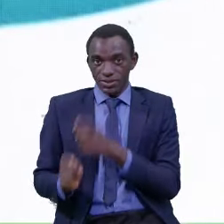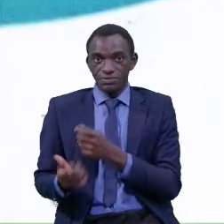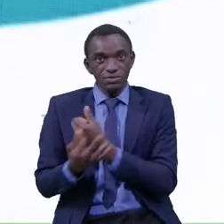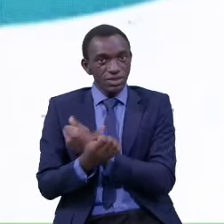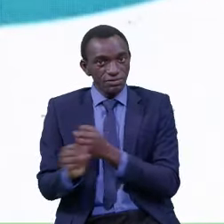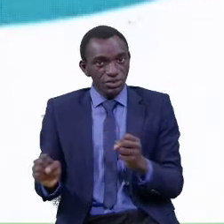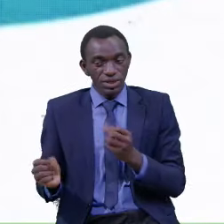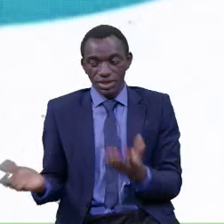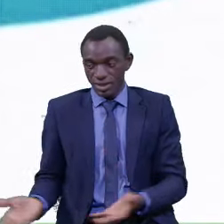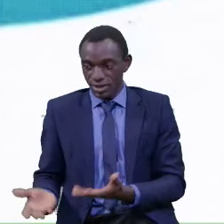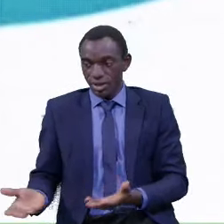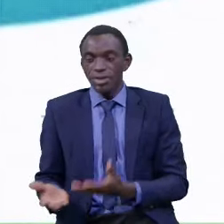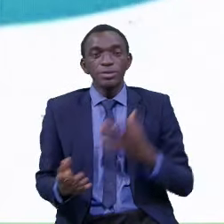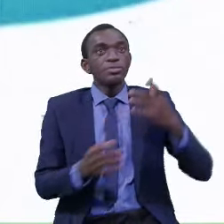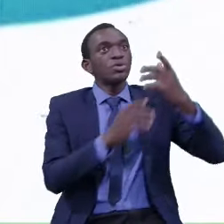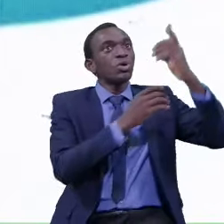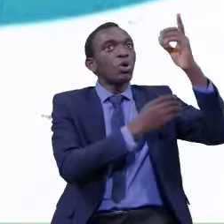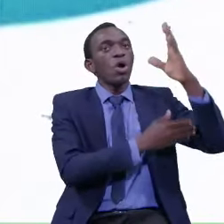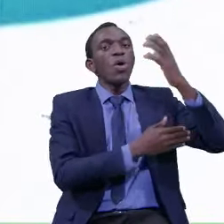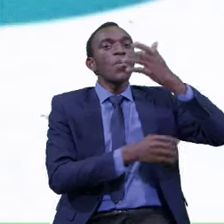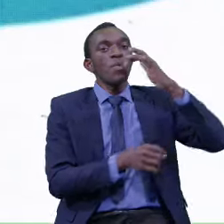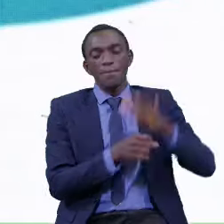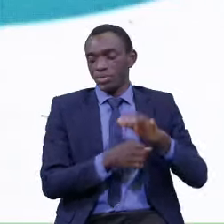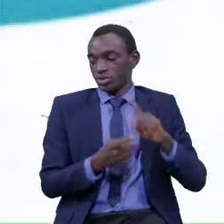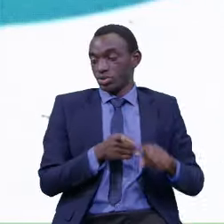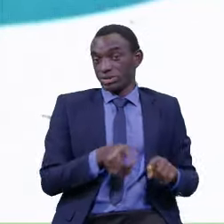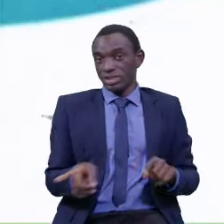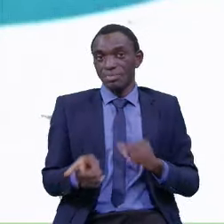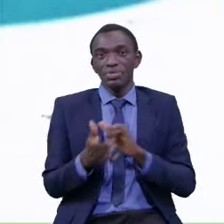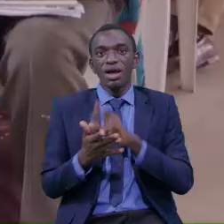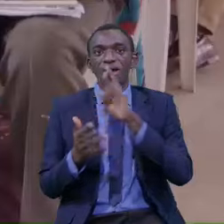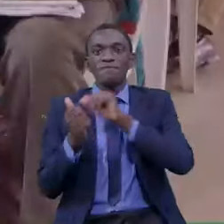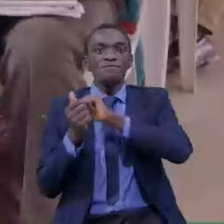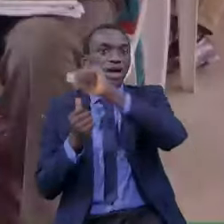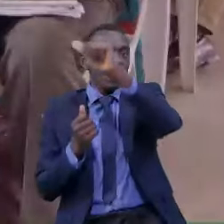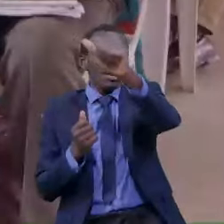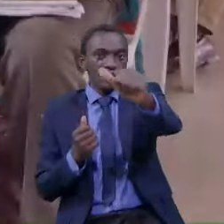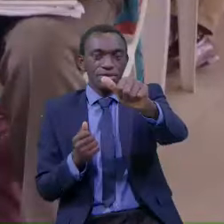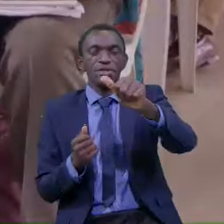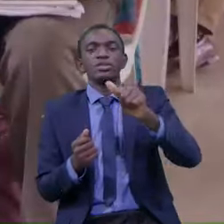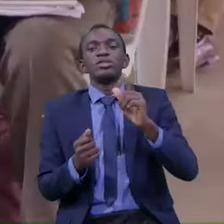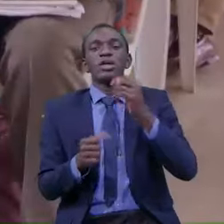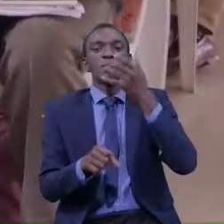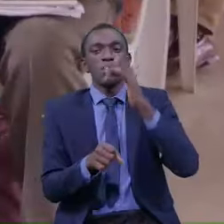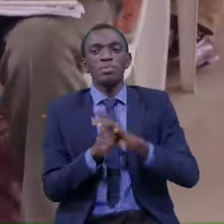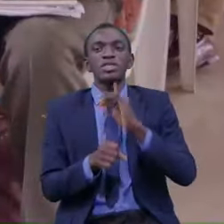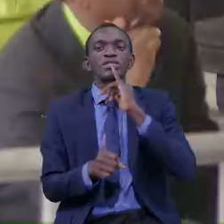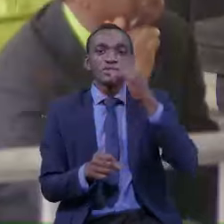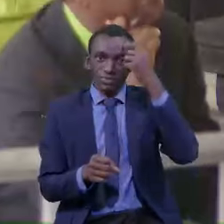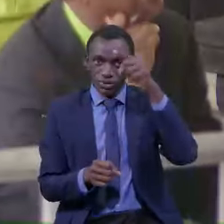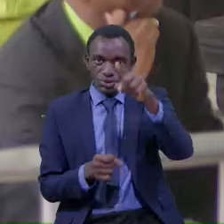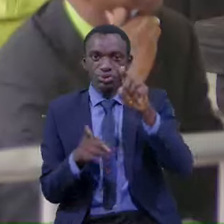unto them that are far off. And the promise is unto you. I said the promise is unto